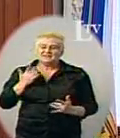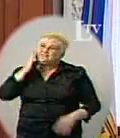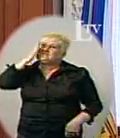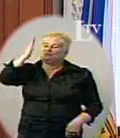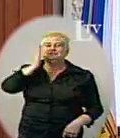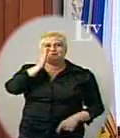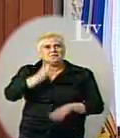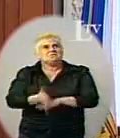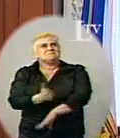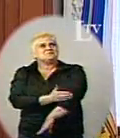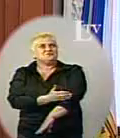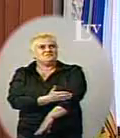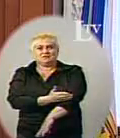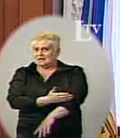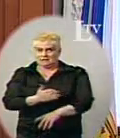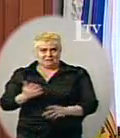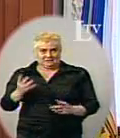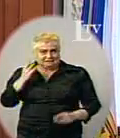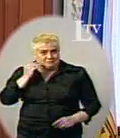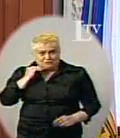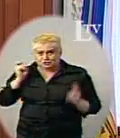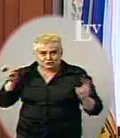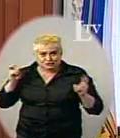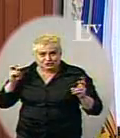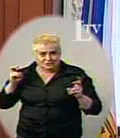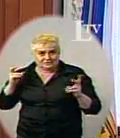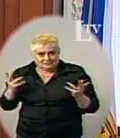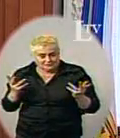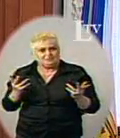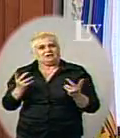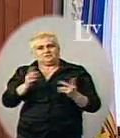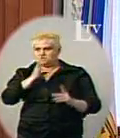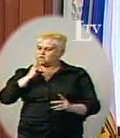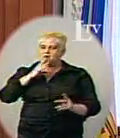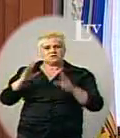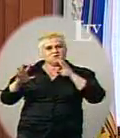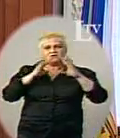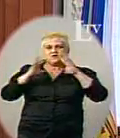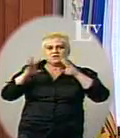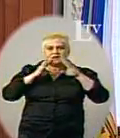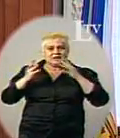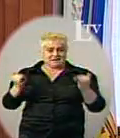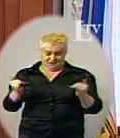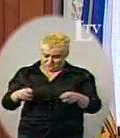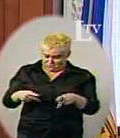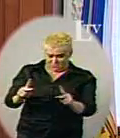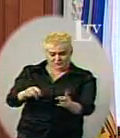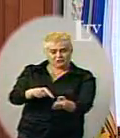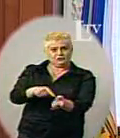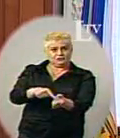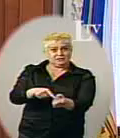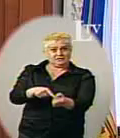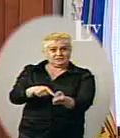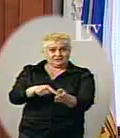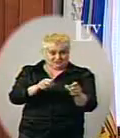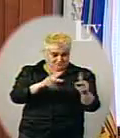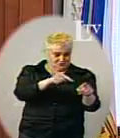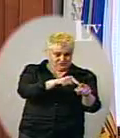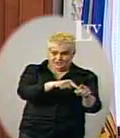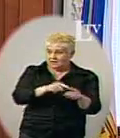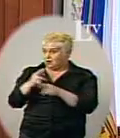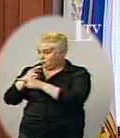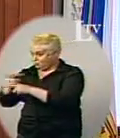direct impact has hit. This is truly a case of opportunity meeting